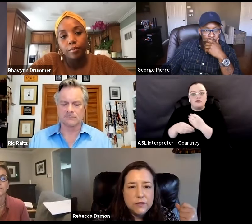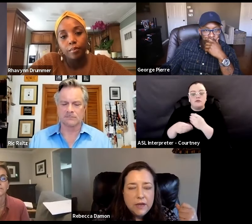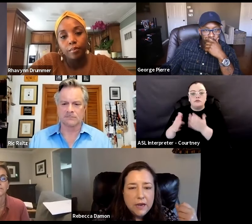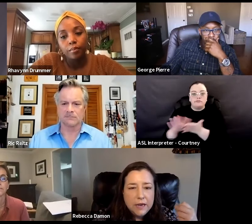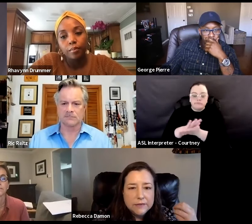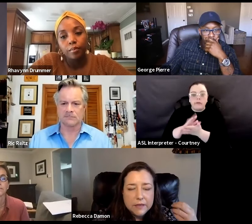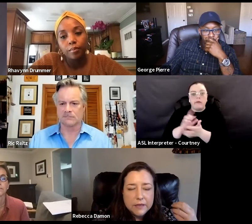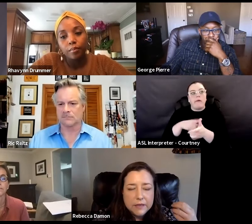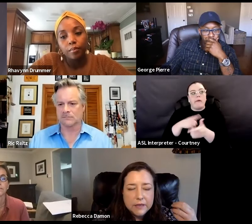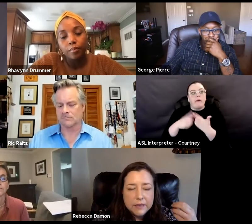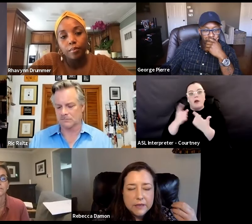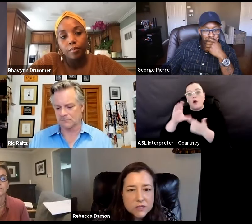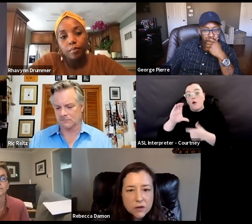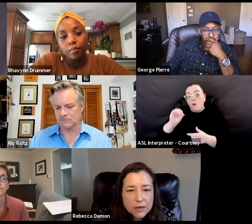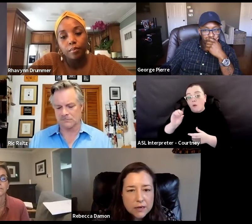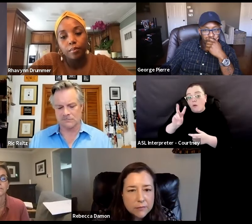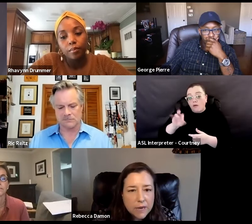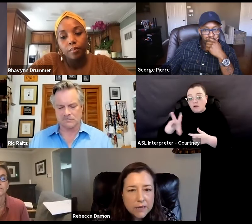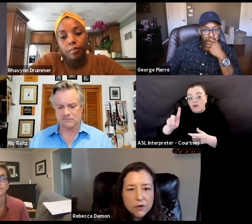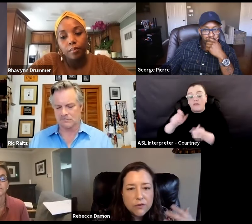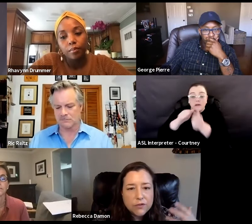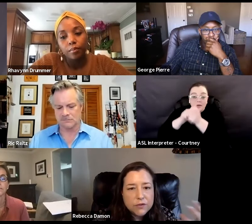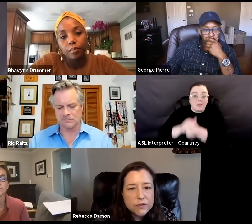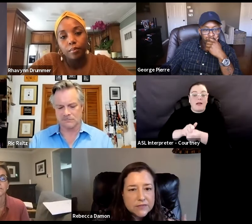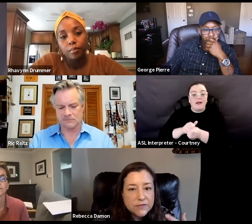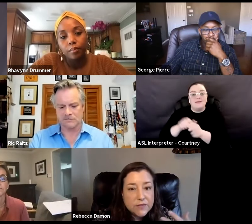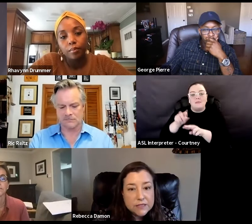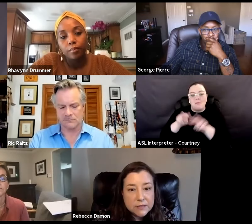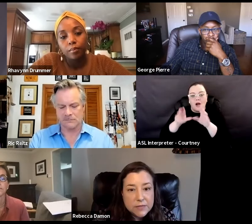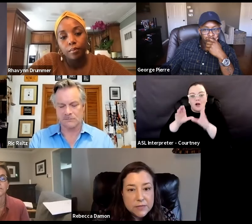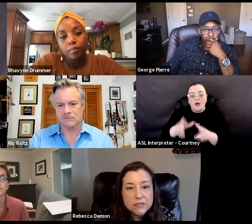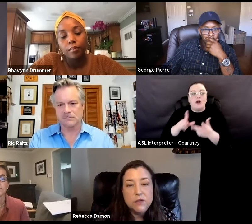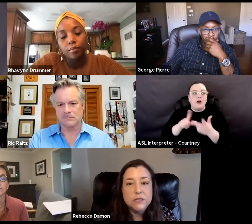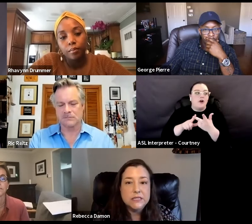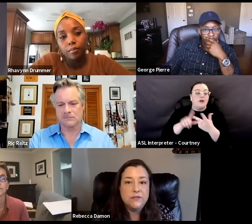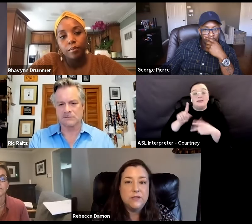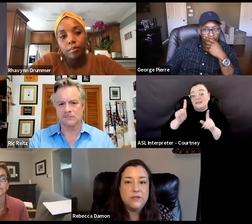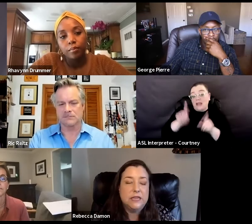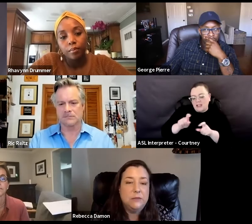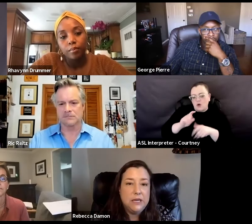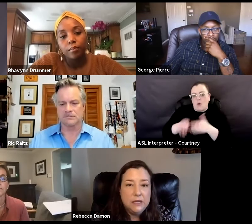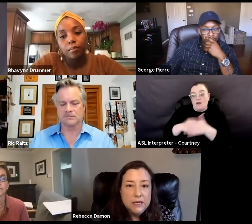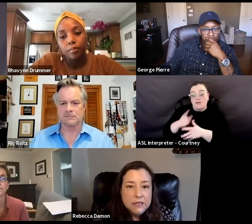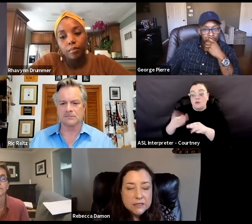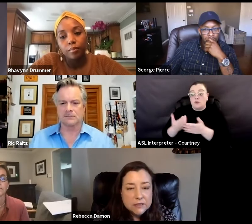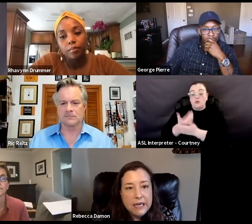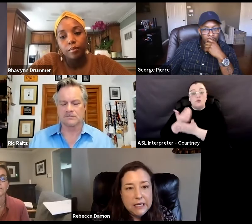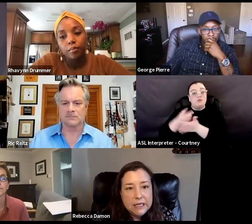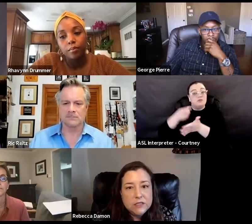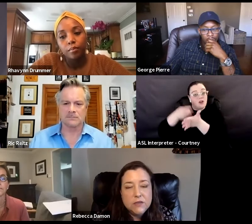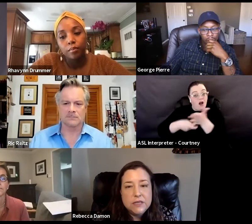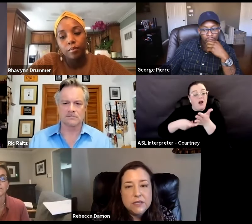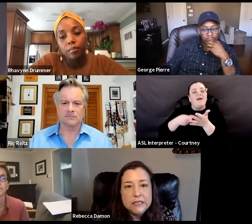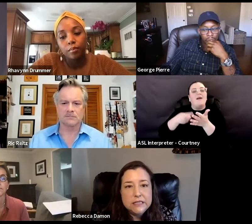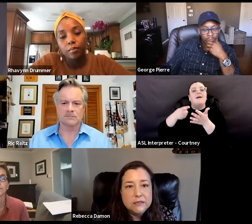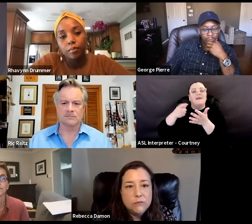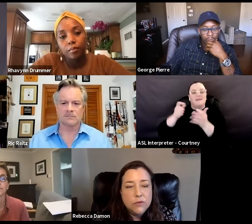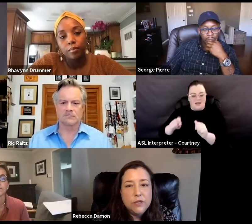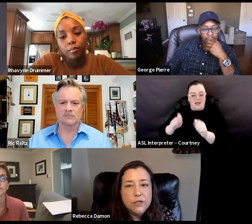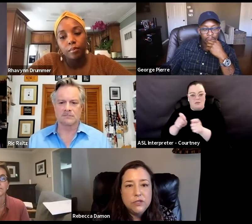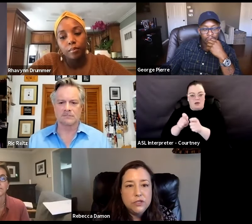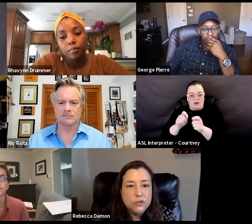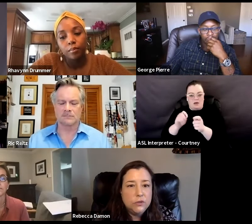COVID compliance monitor, all those kinds of things in the mix, those kinds of things can be delineated so that it